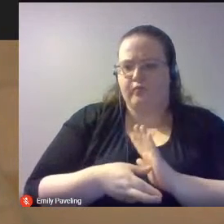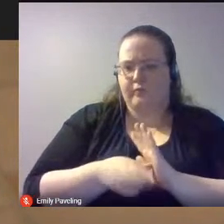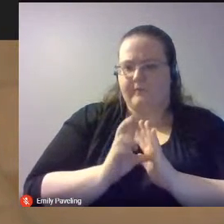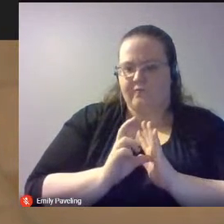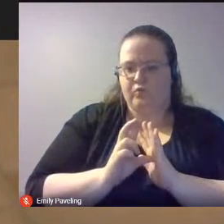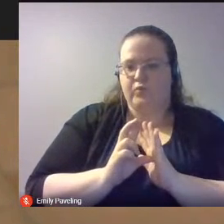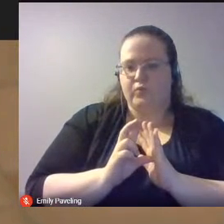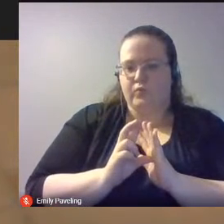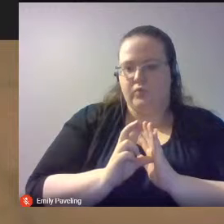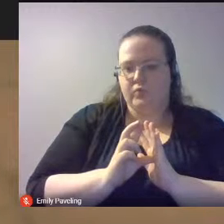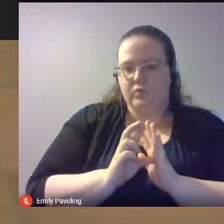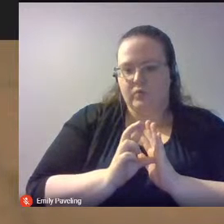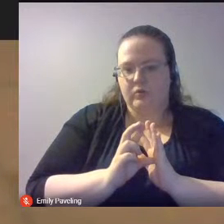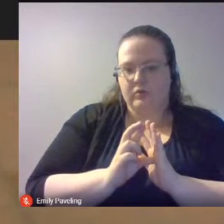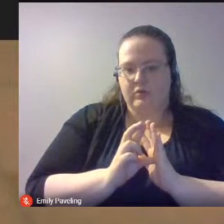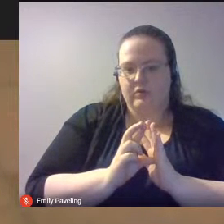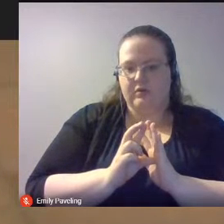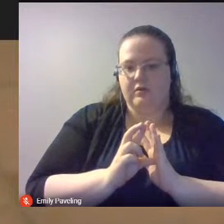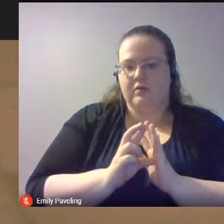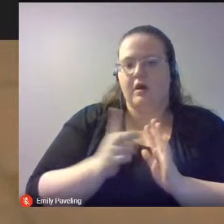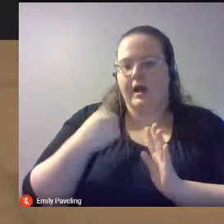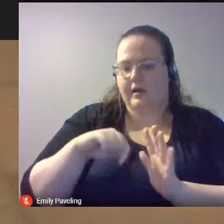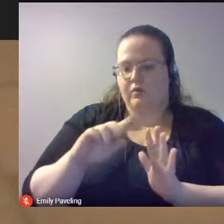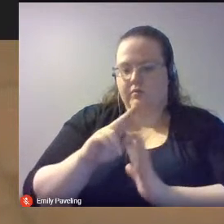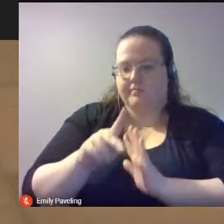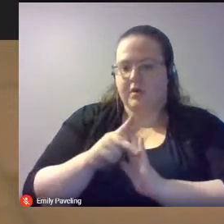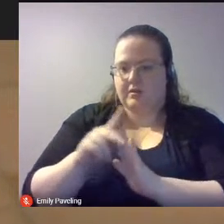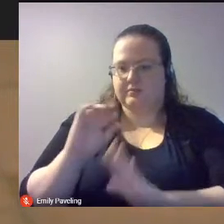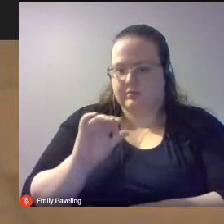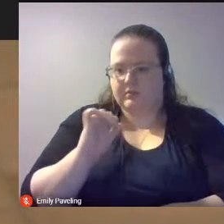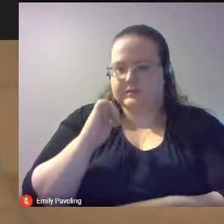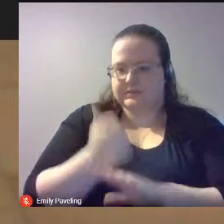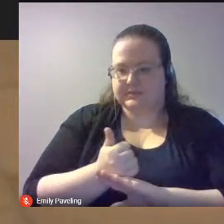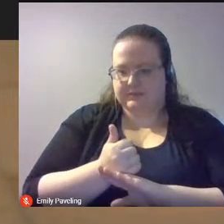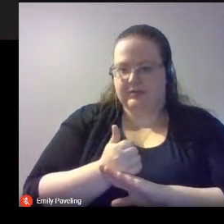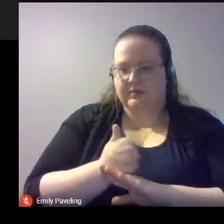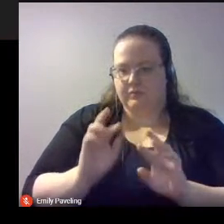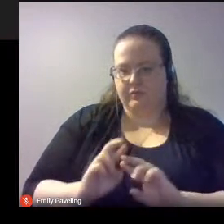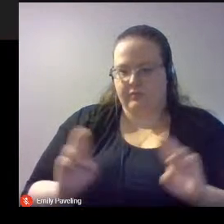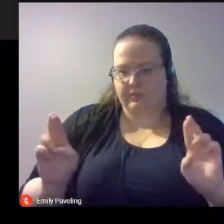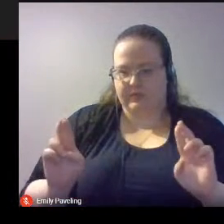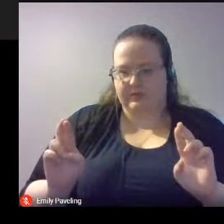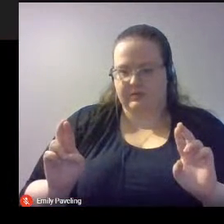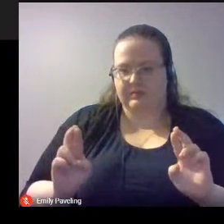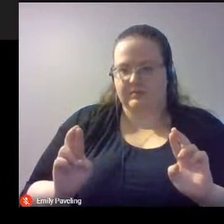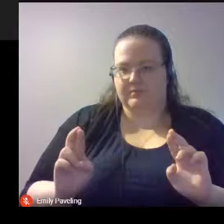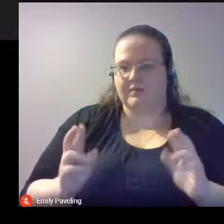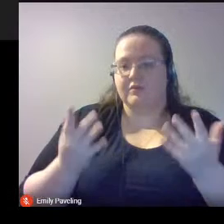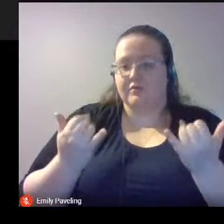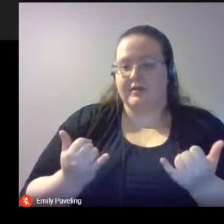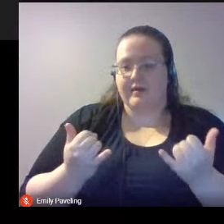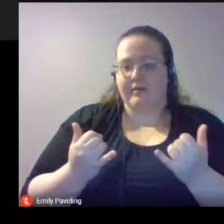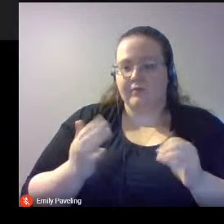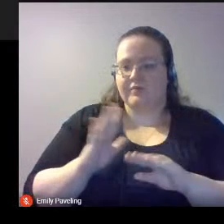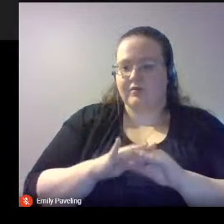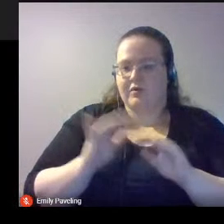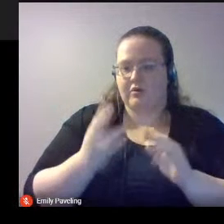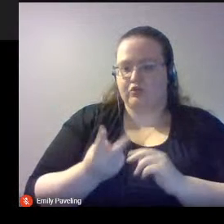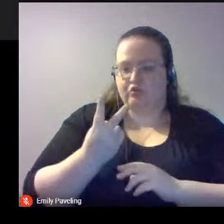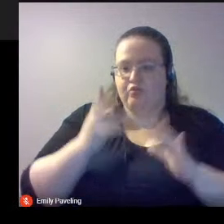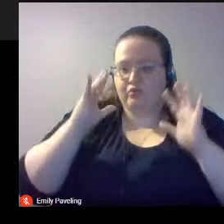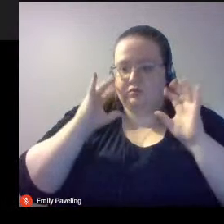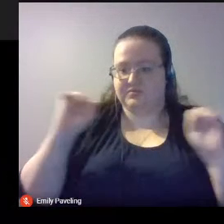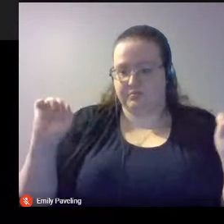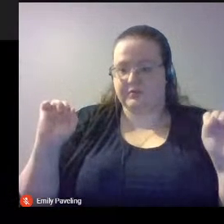review some of the measures that we've put in place for our schools in September. So I'm going to call on two of our superintendents,